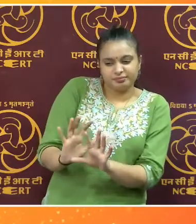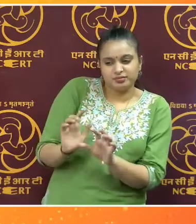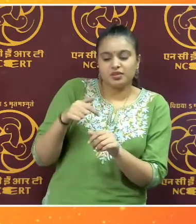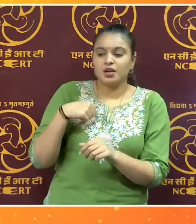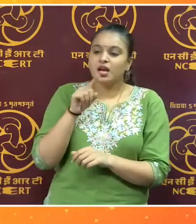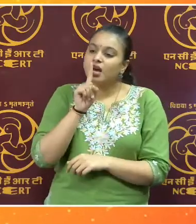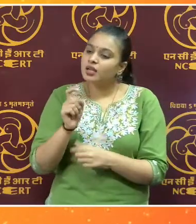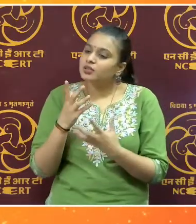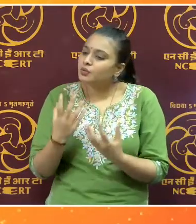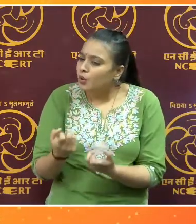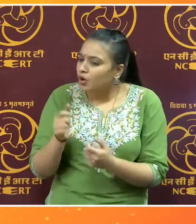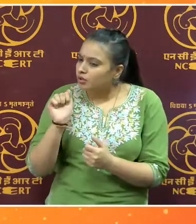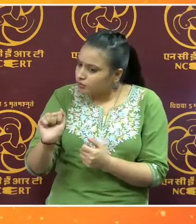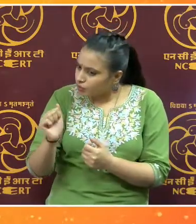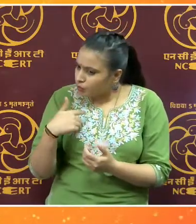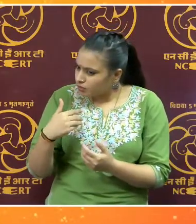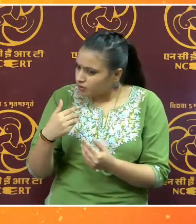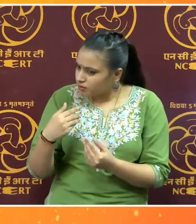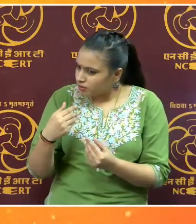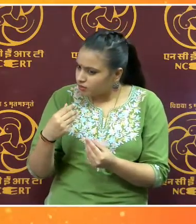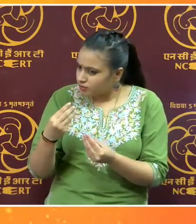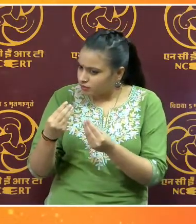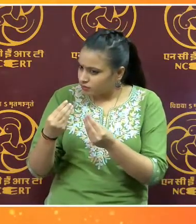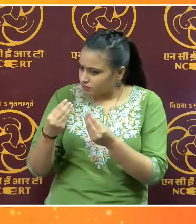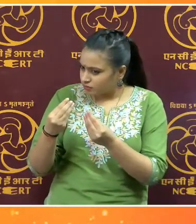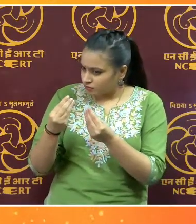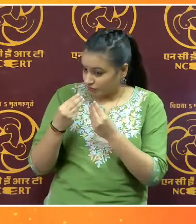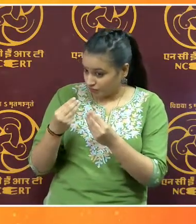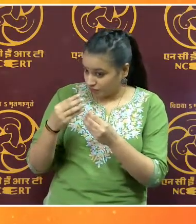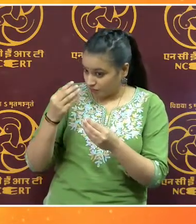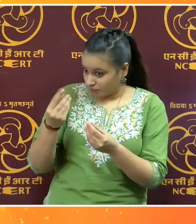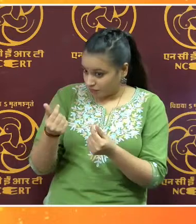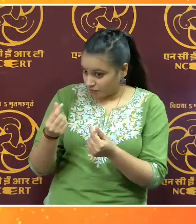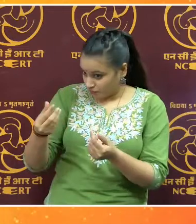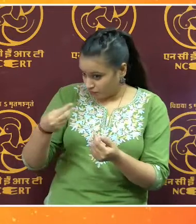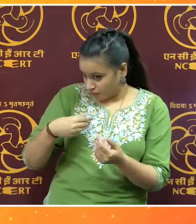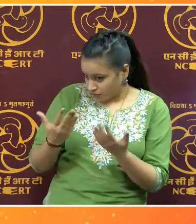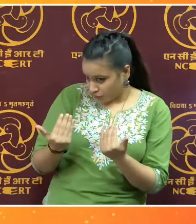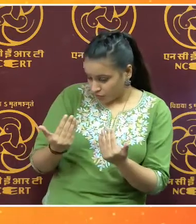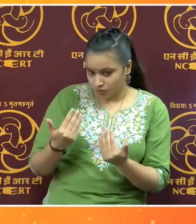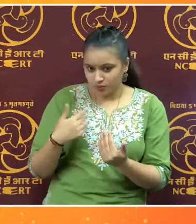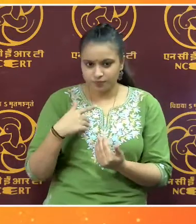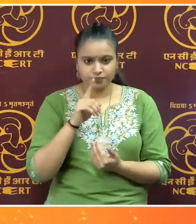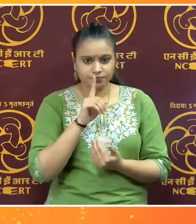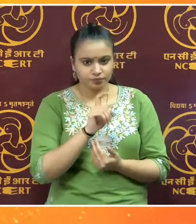ask you, can you feed me? Oh, perhaps I must ask you first,